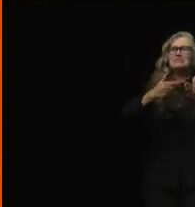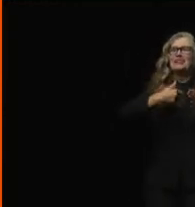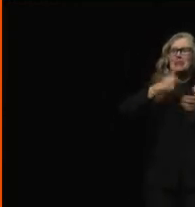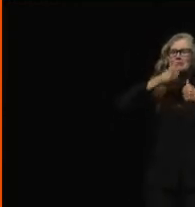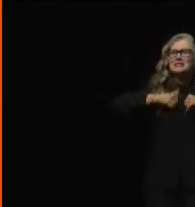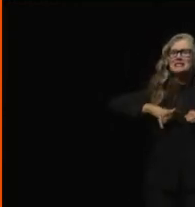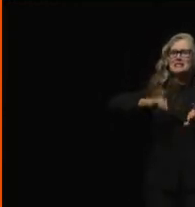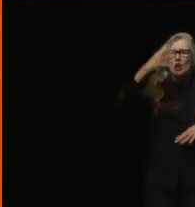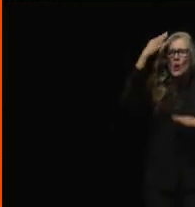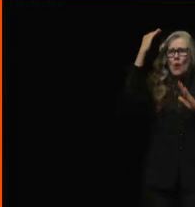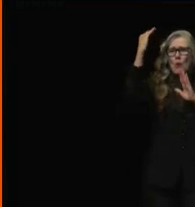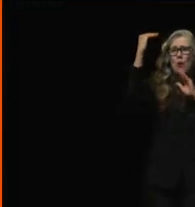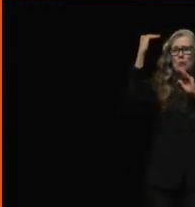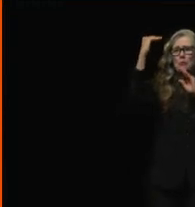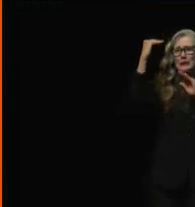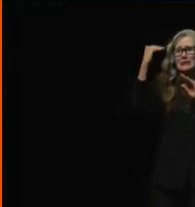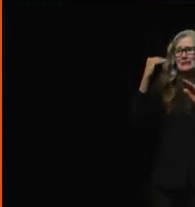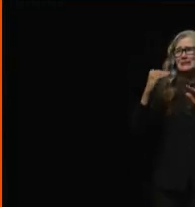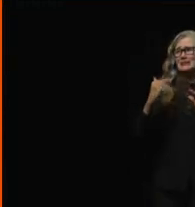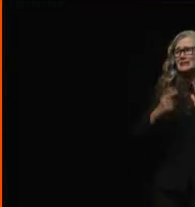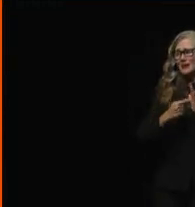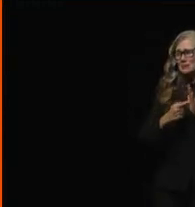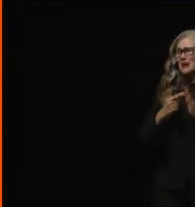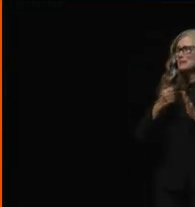home. And when I'm too